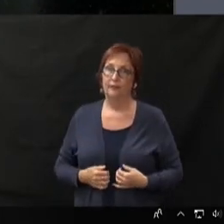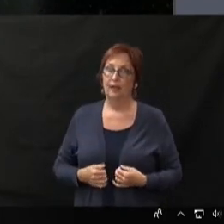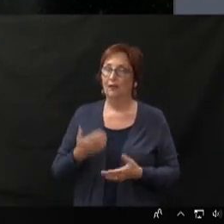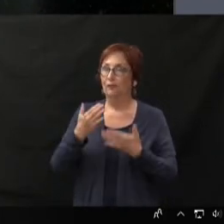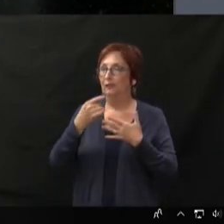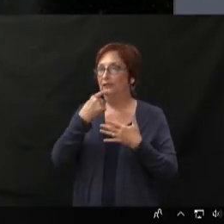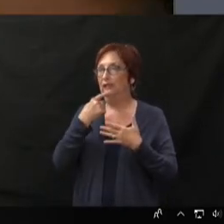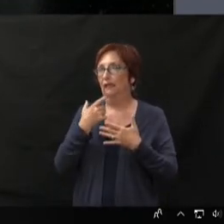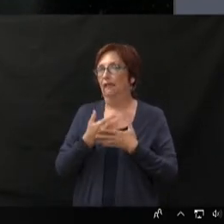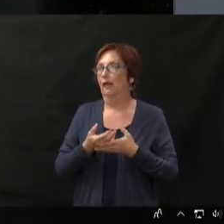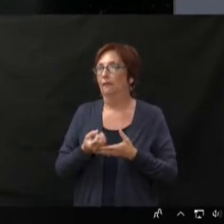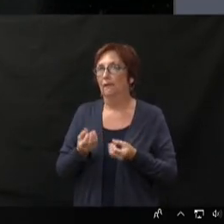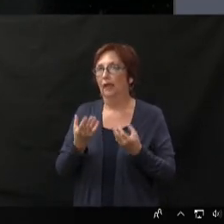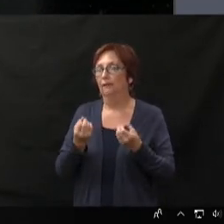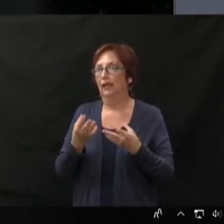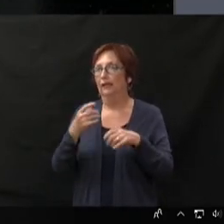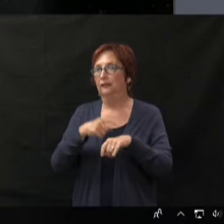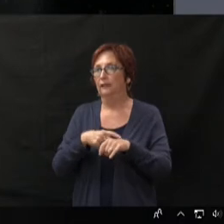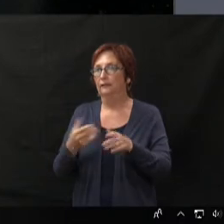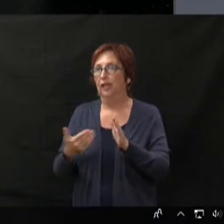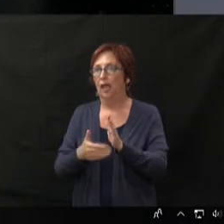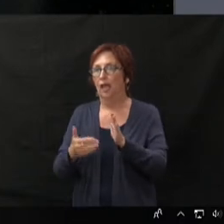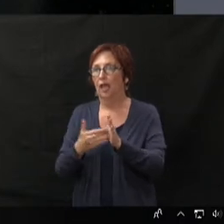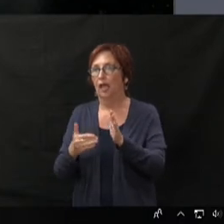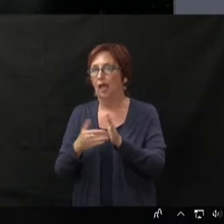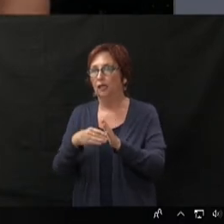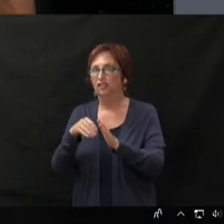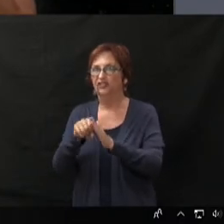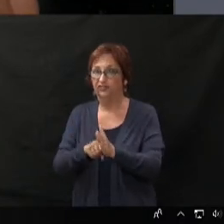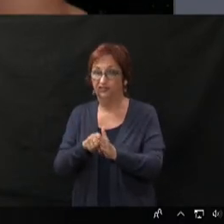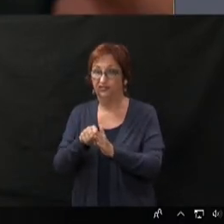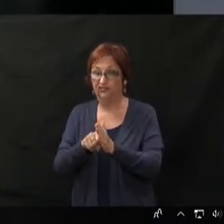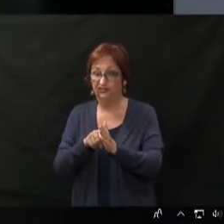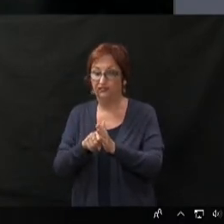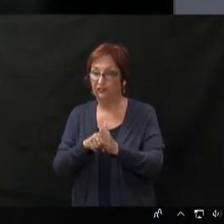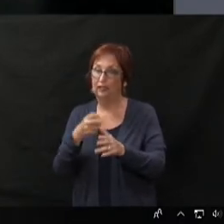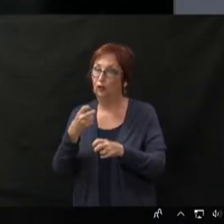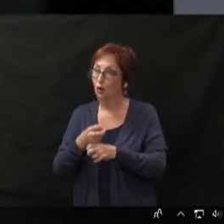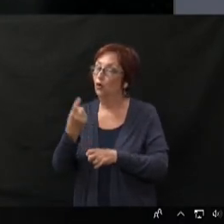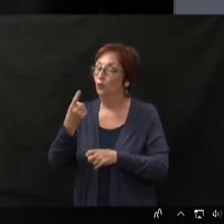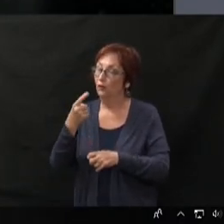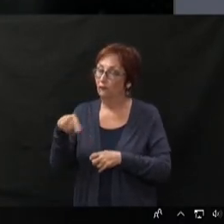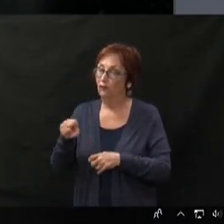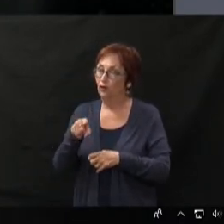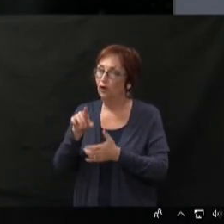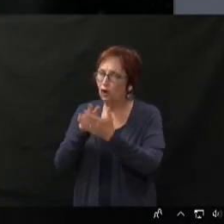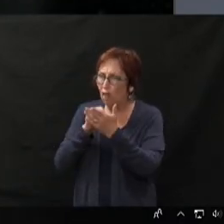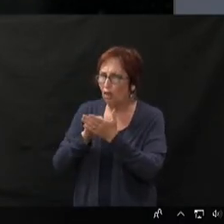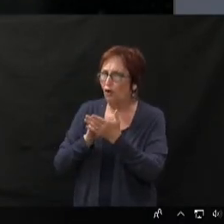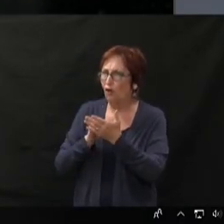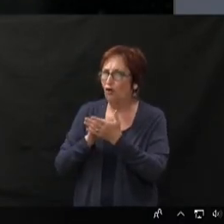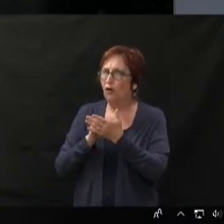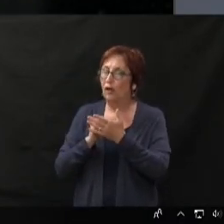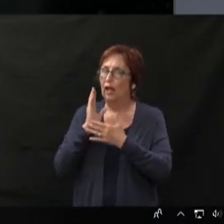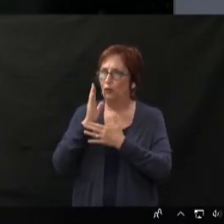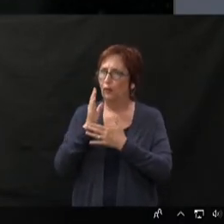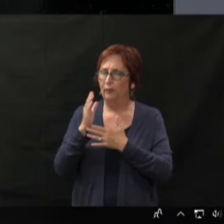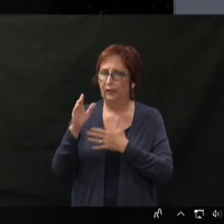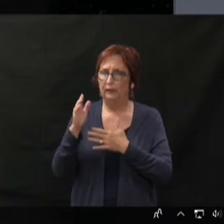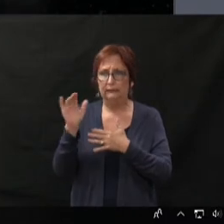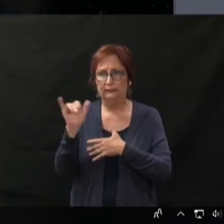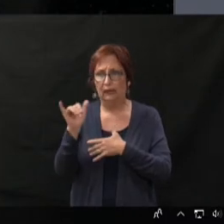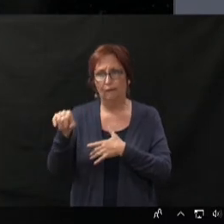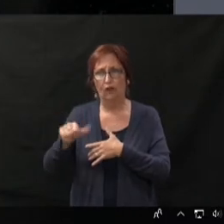times. It's still not in there. This is a hard one for her. And it will be for other